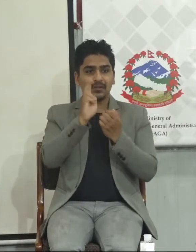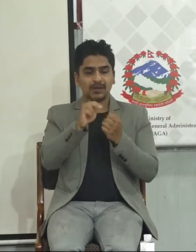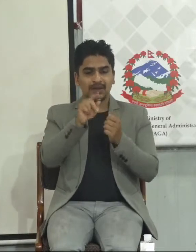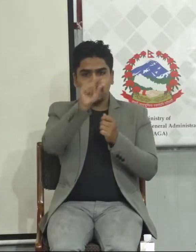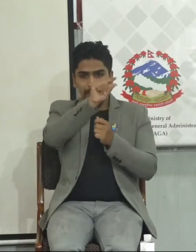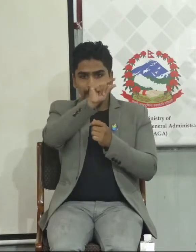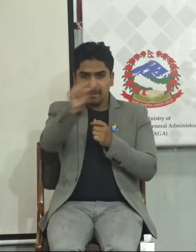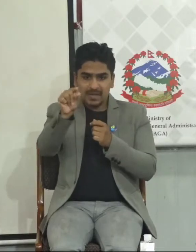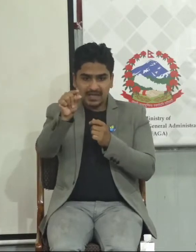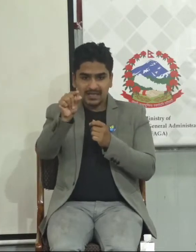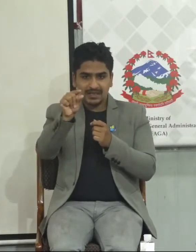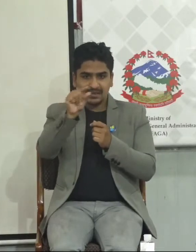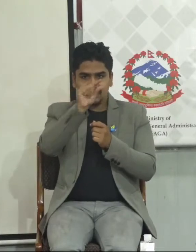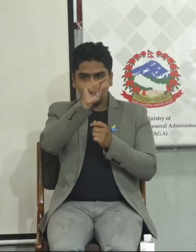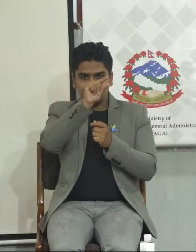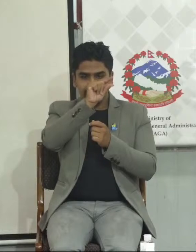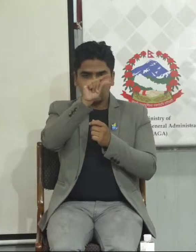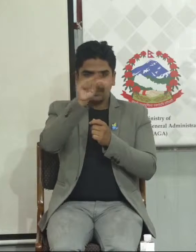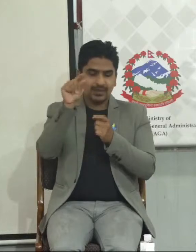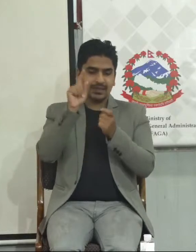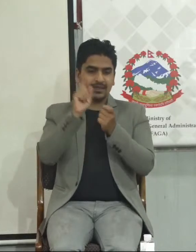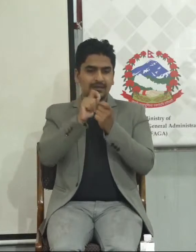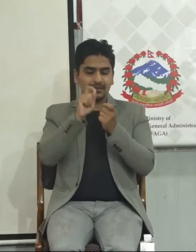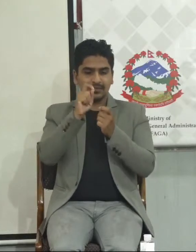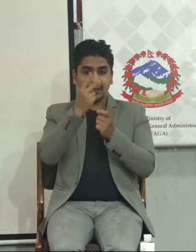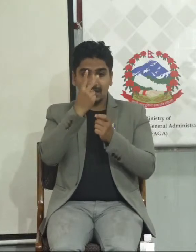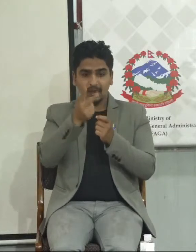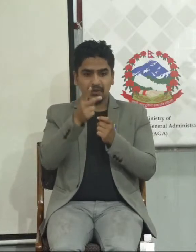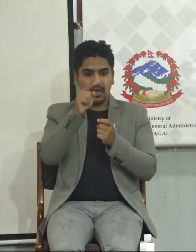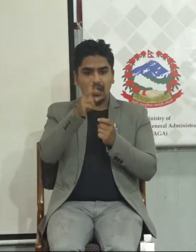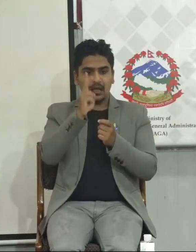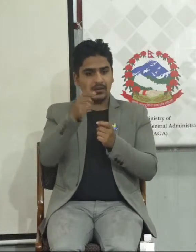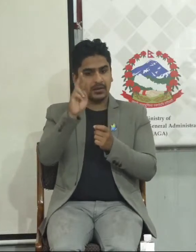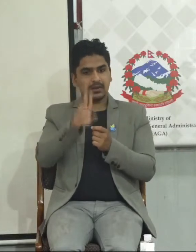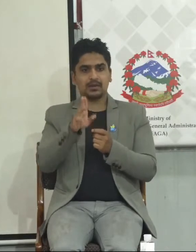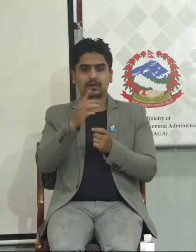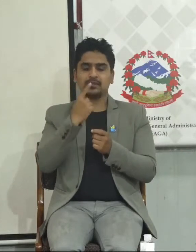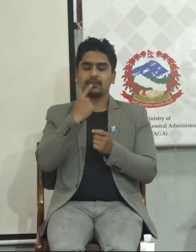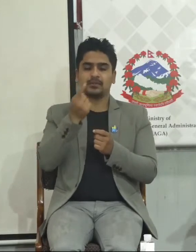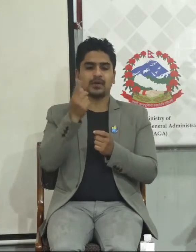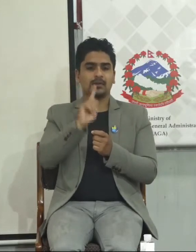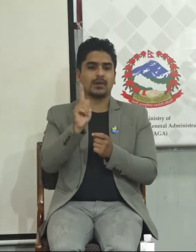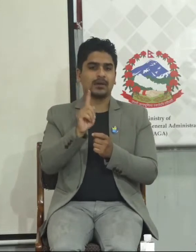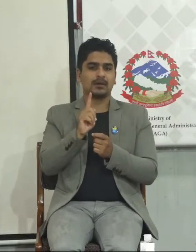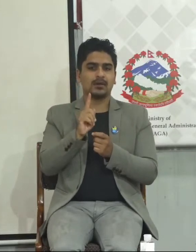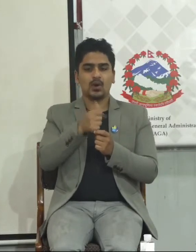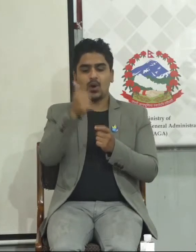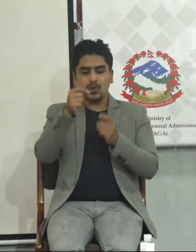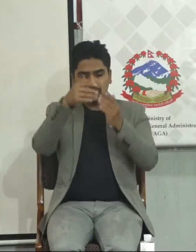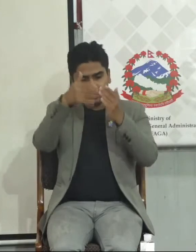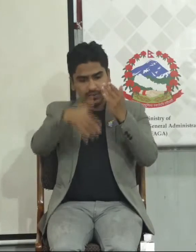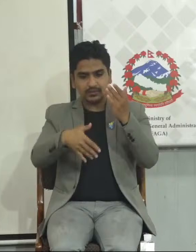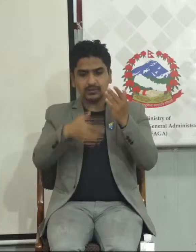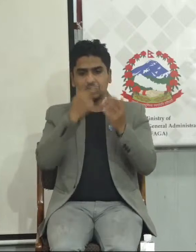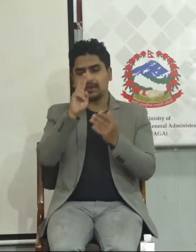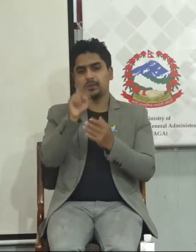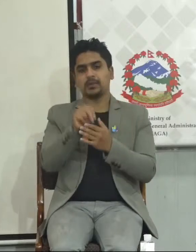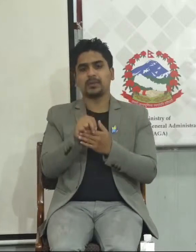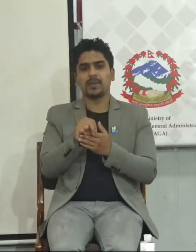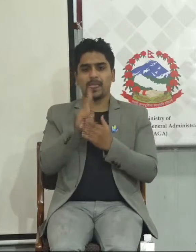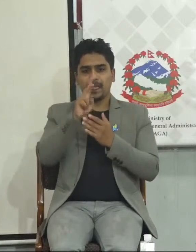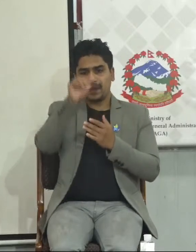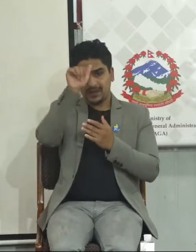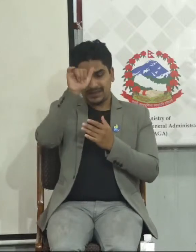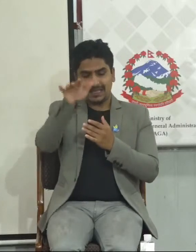check. You need to cross check with the other media. That information should be taken by the readers